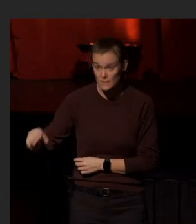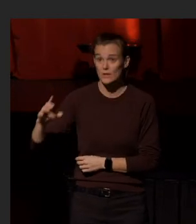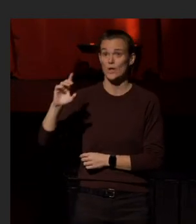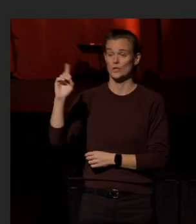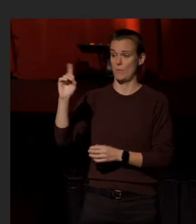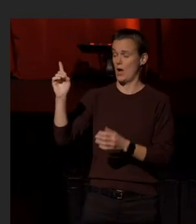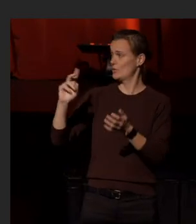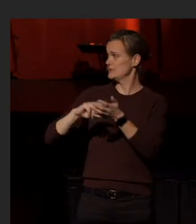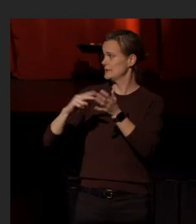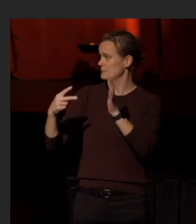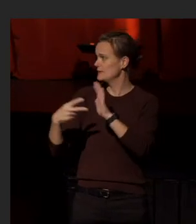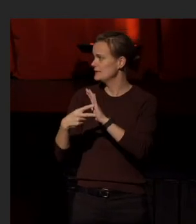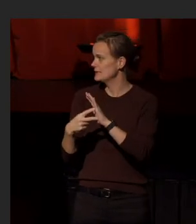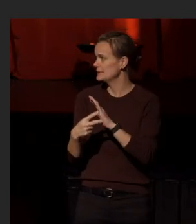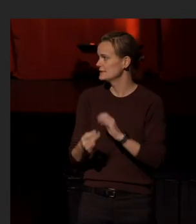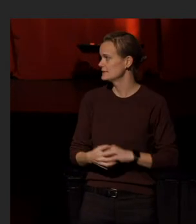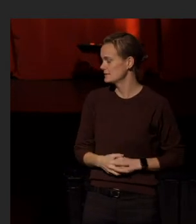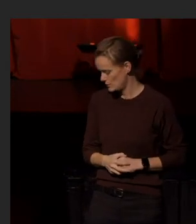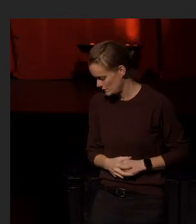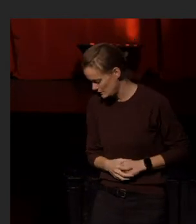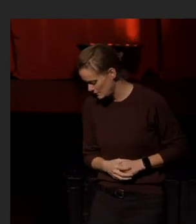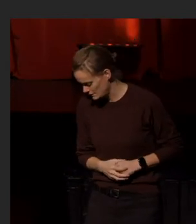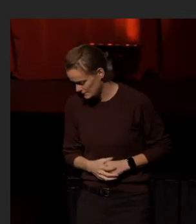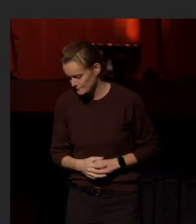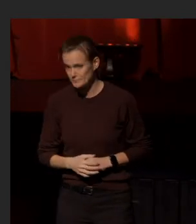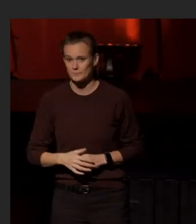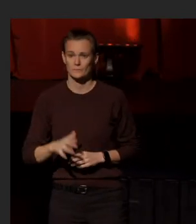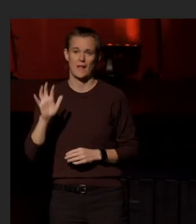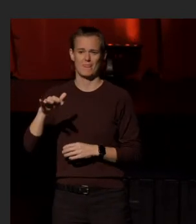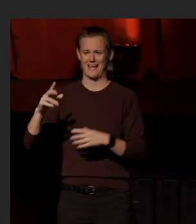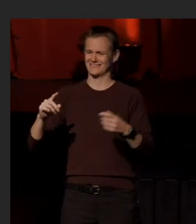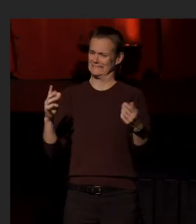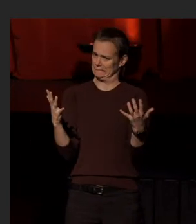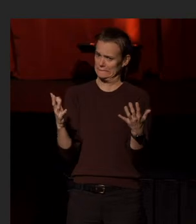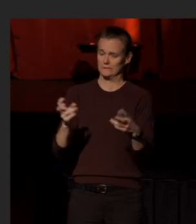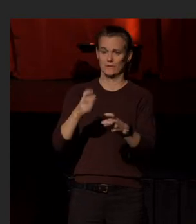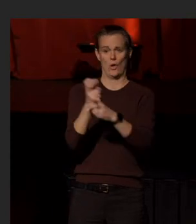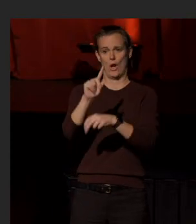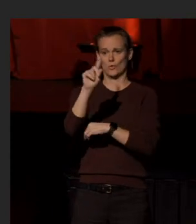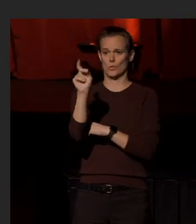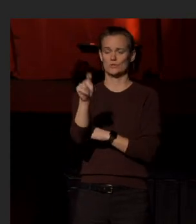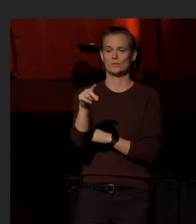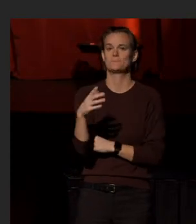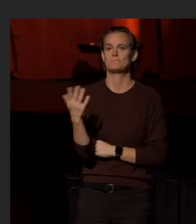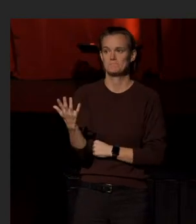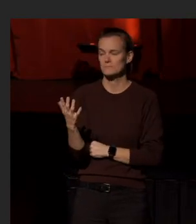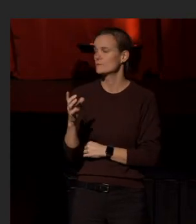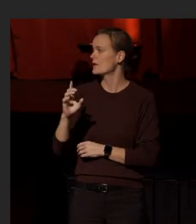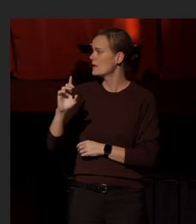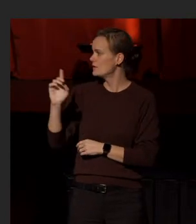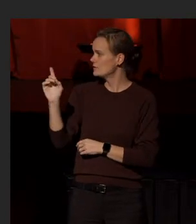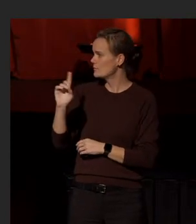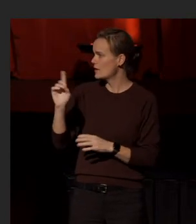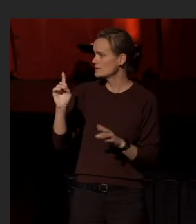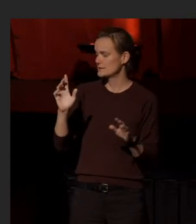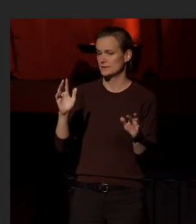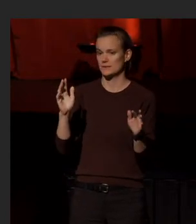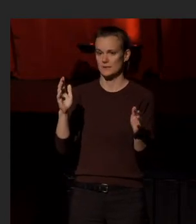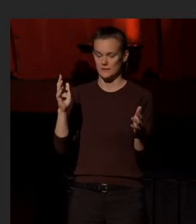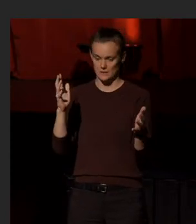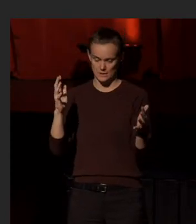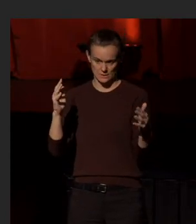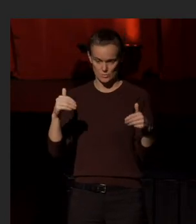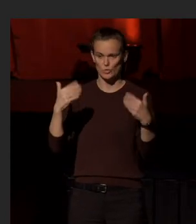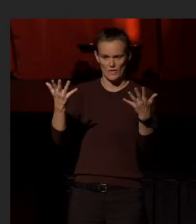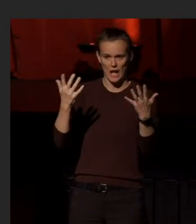Wow, that's a difficult one. Democracy is a system that provides for contested values and practices over time. I